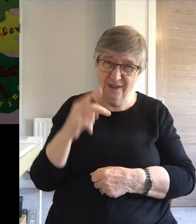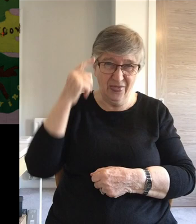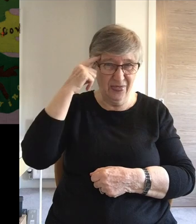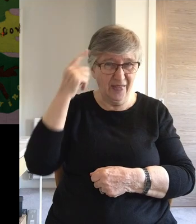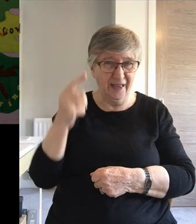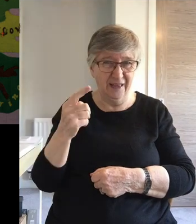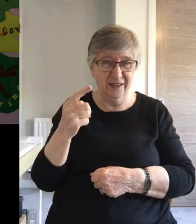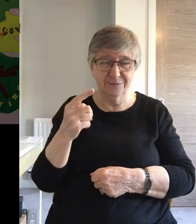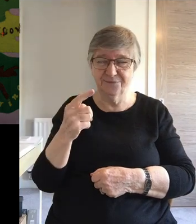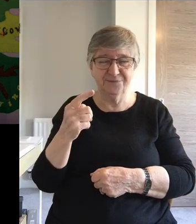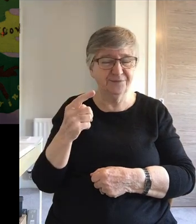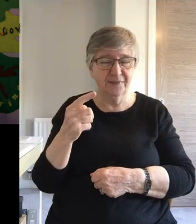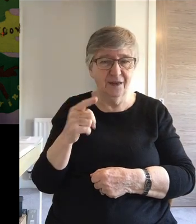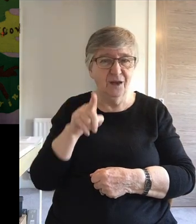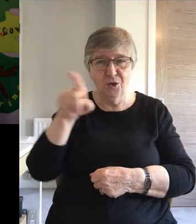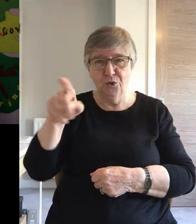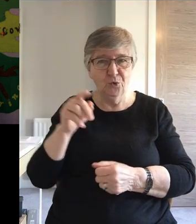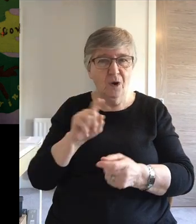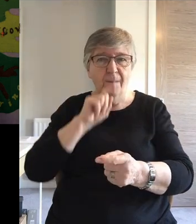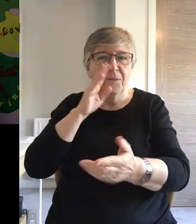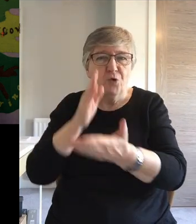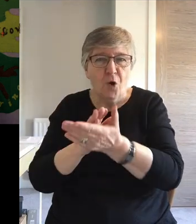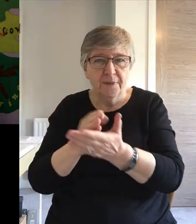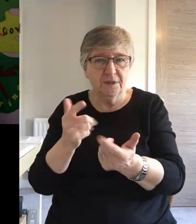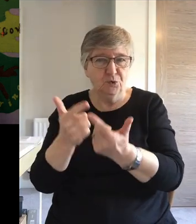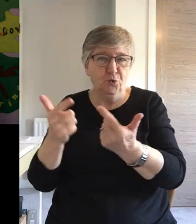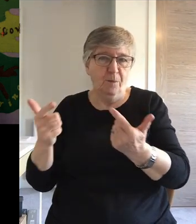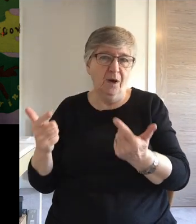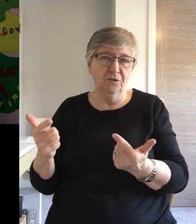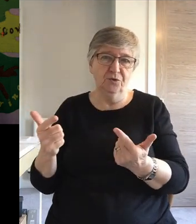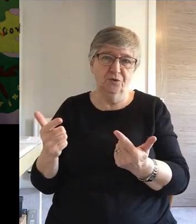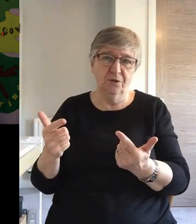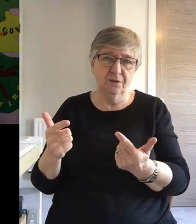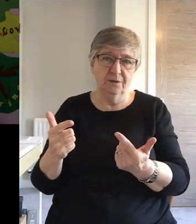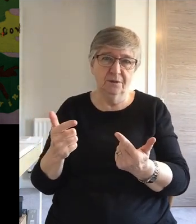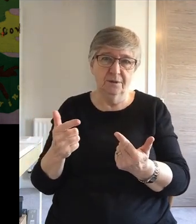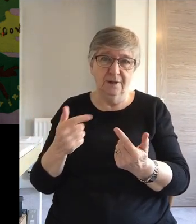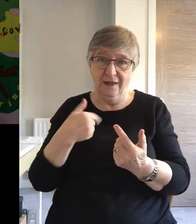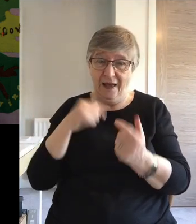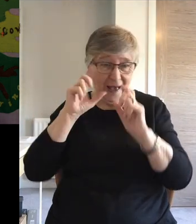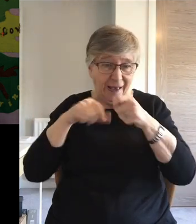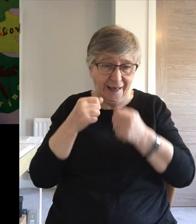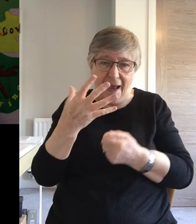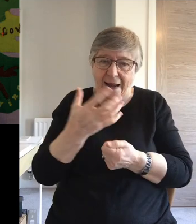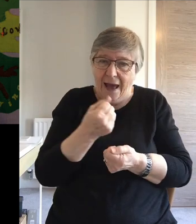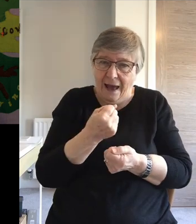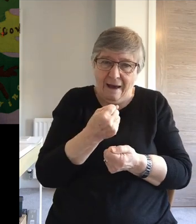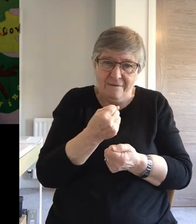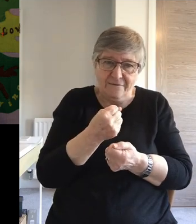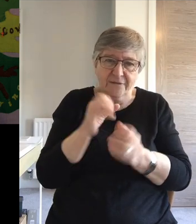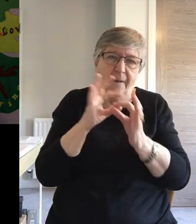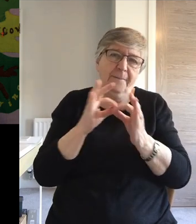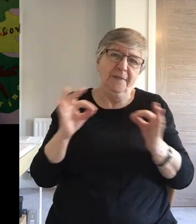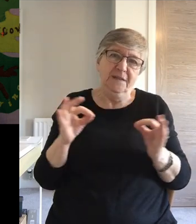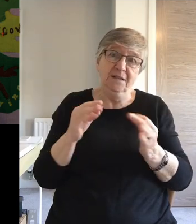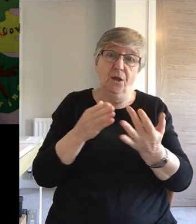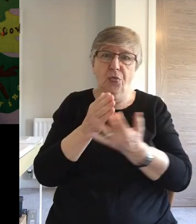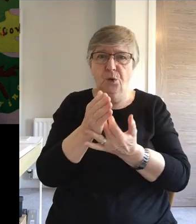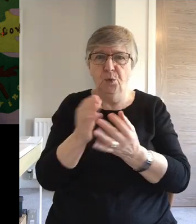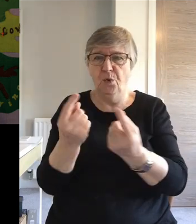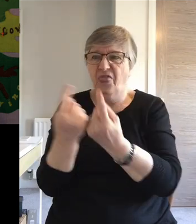them. They are over-promising. They are offering what we cannot have through things, through